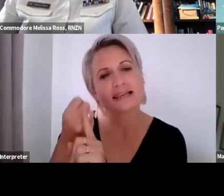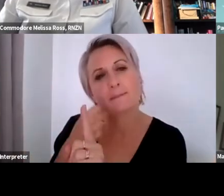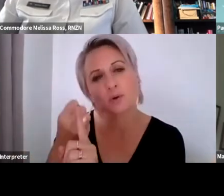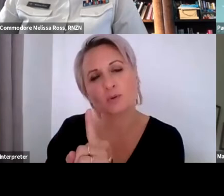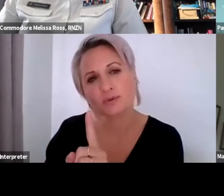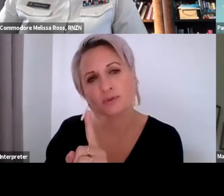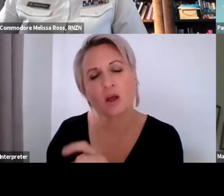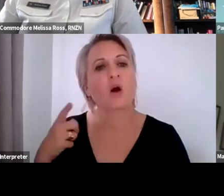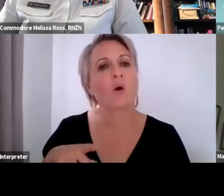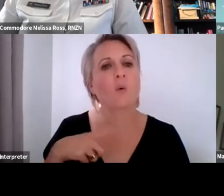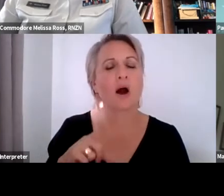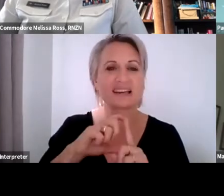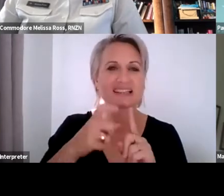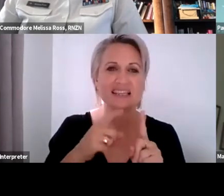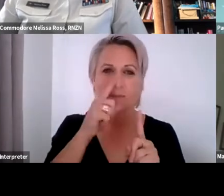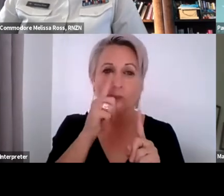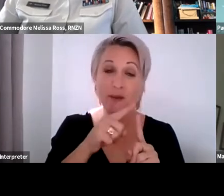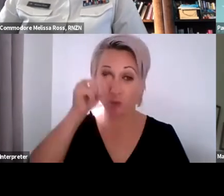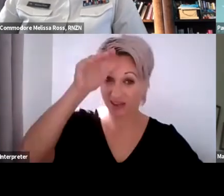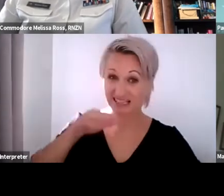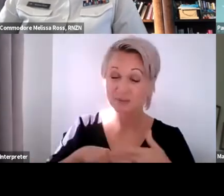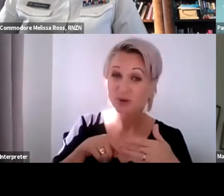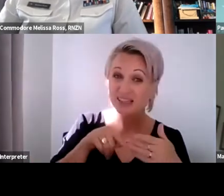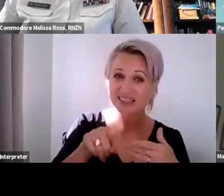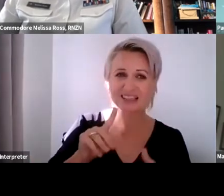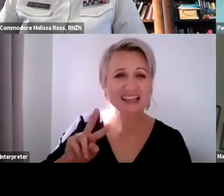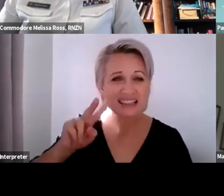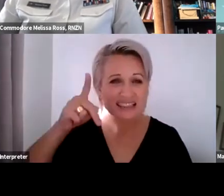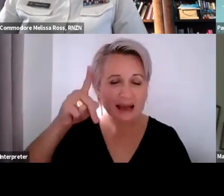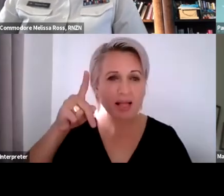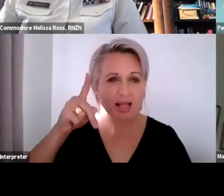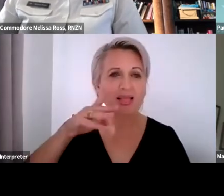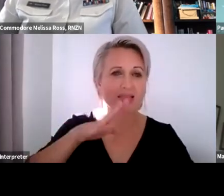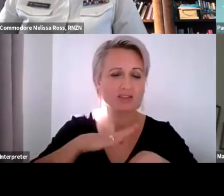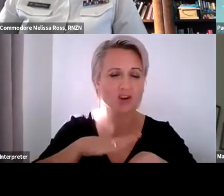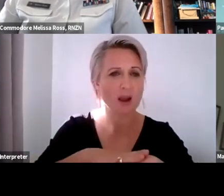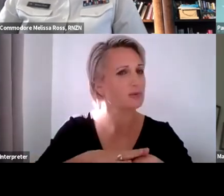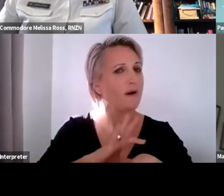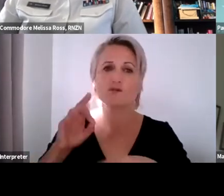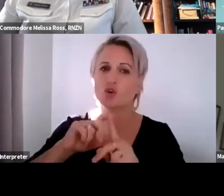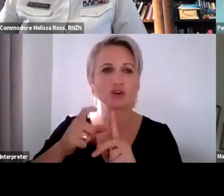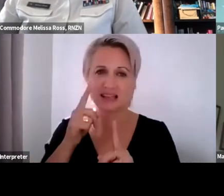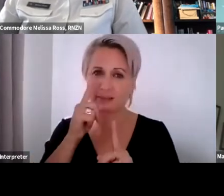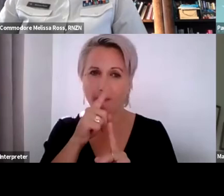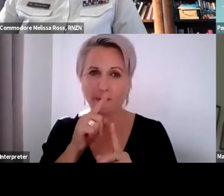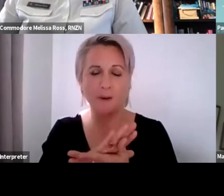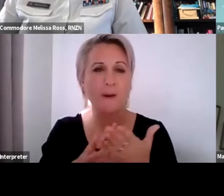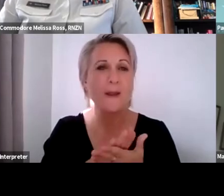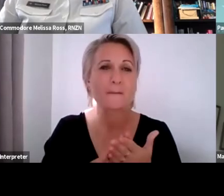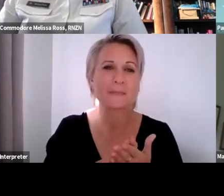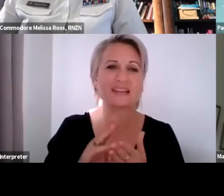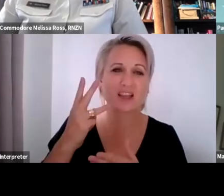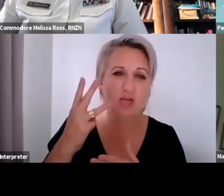people experience this conservatively twice the rate of non-disabled people, rising to